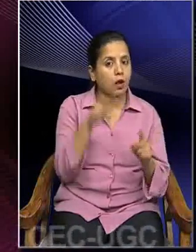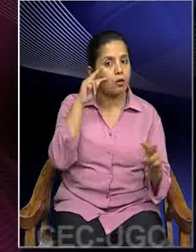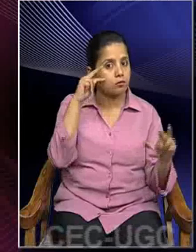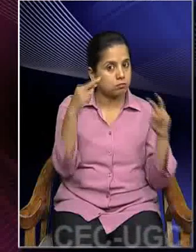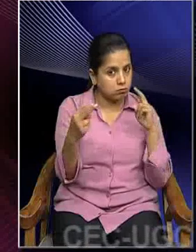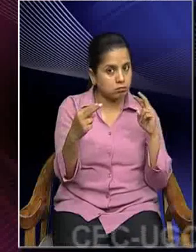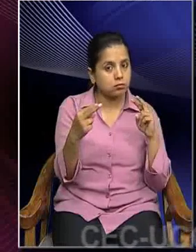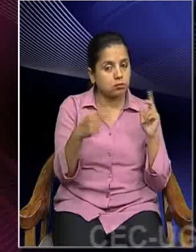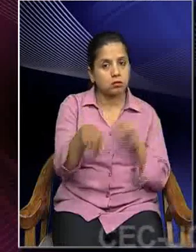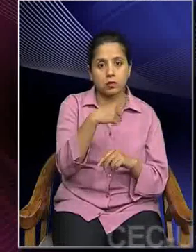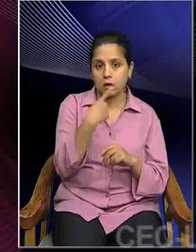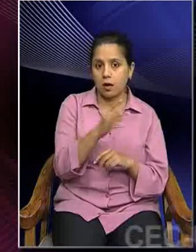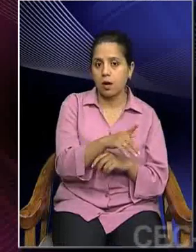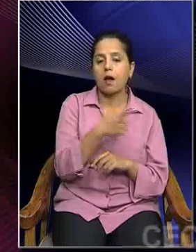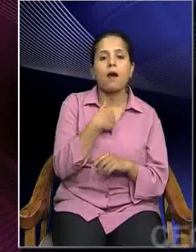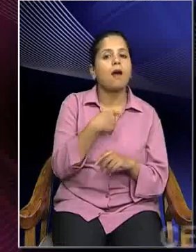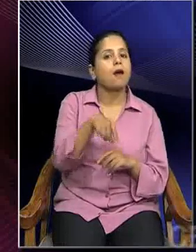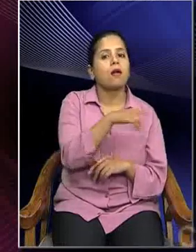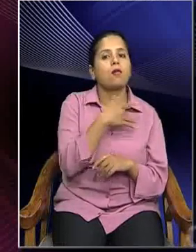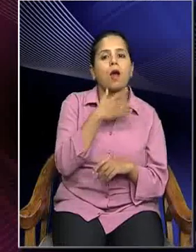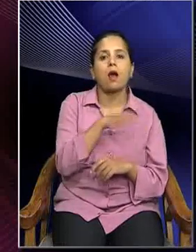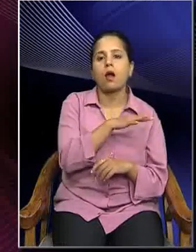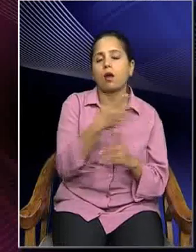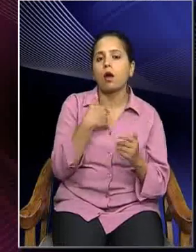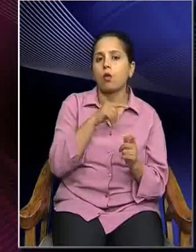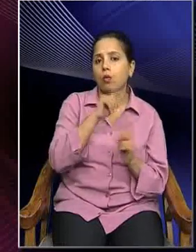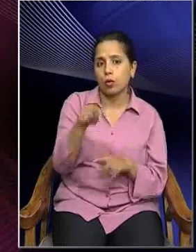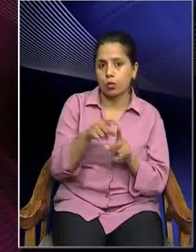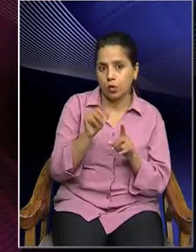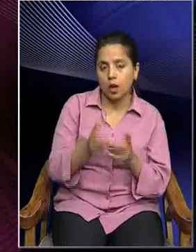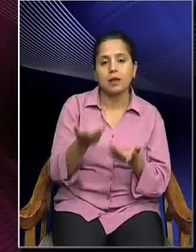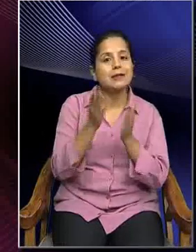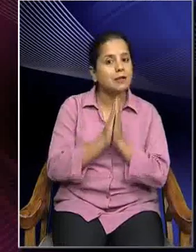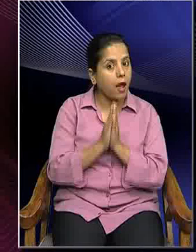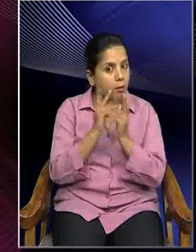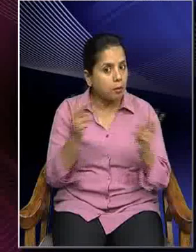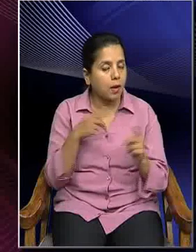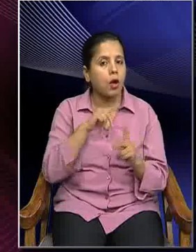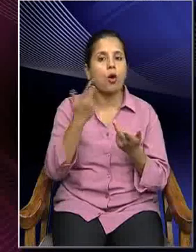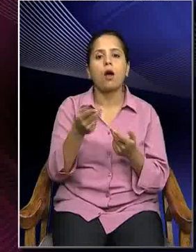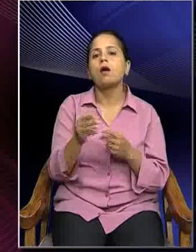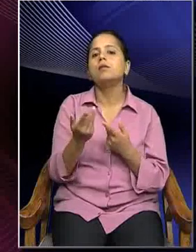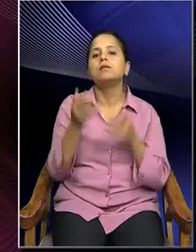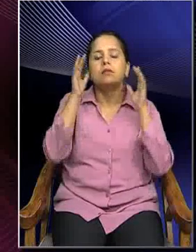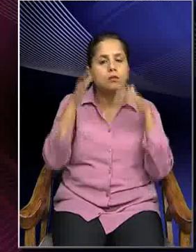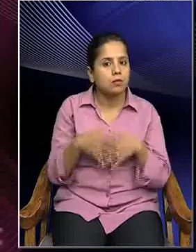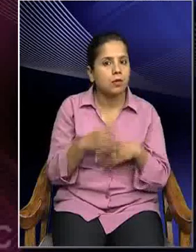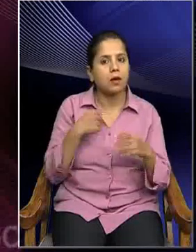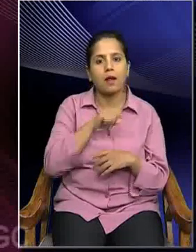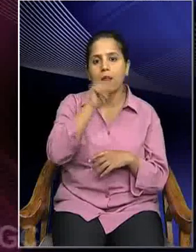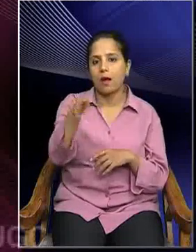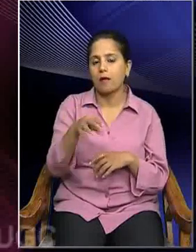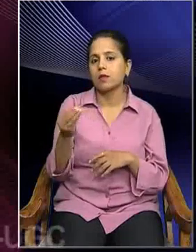perspective, that is when we kind of would go to the temple or to the mosque in the morning and perform